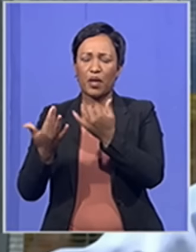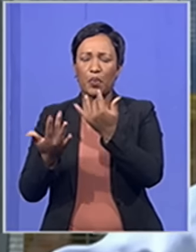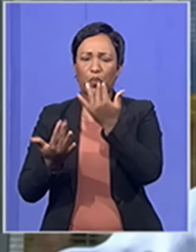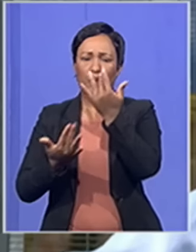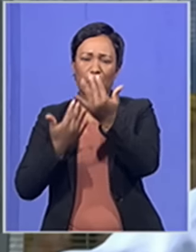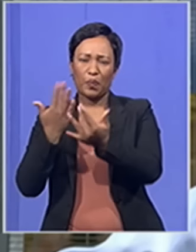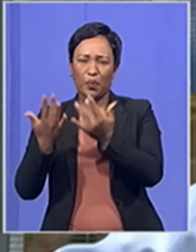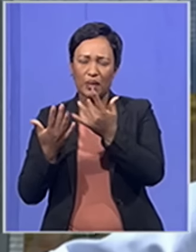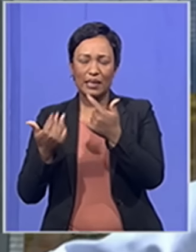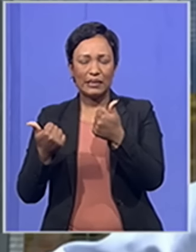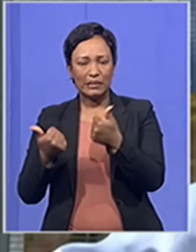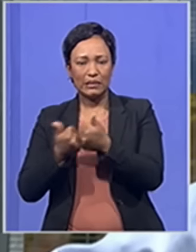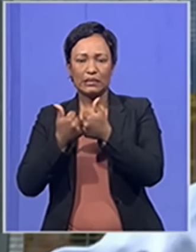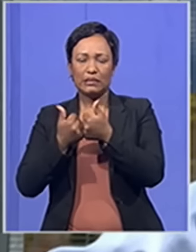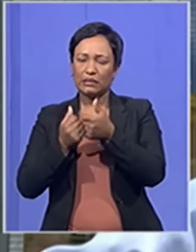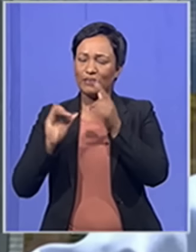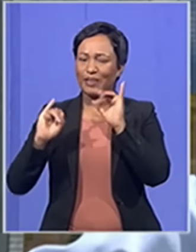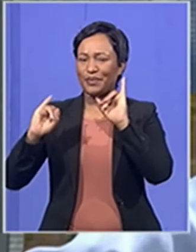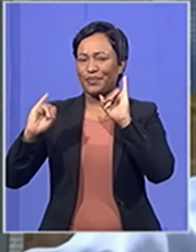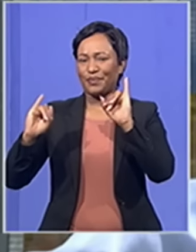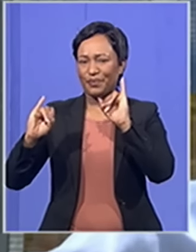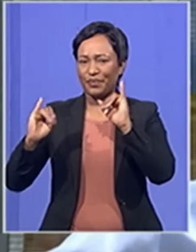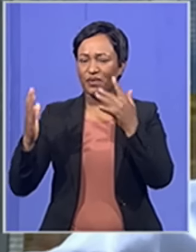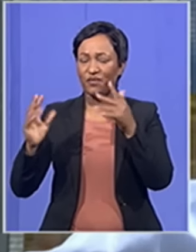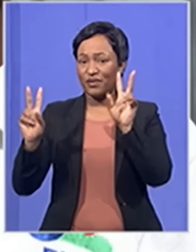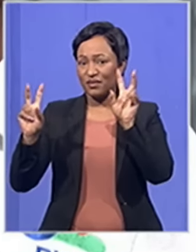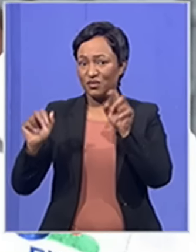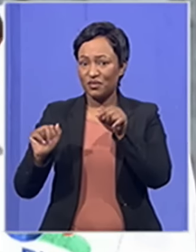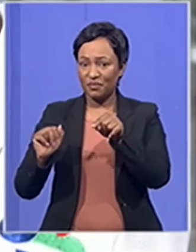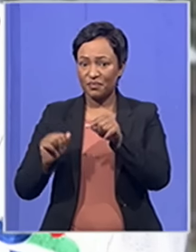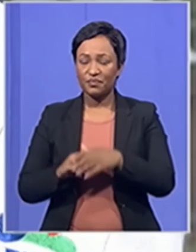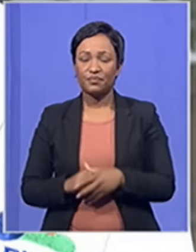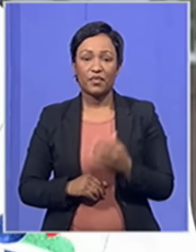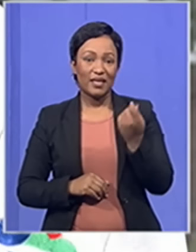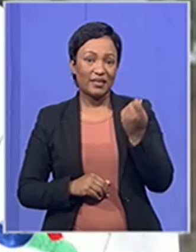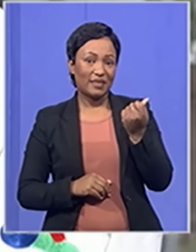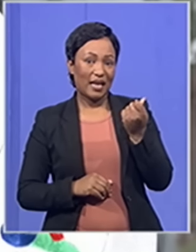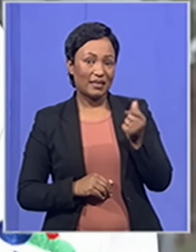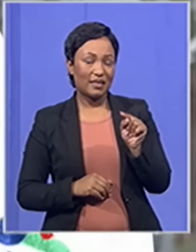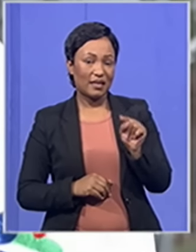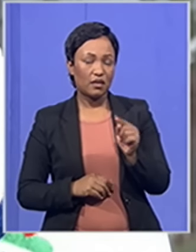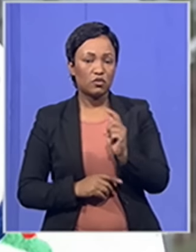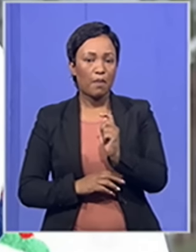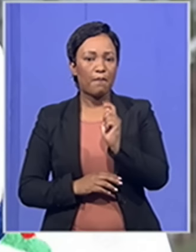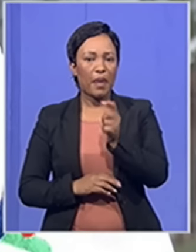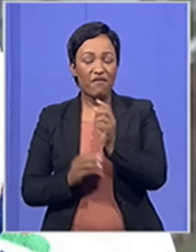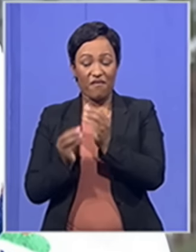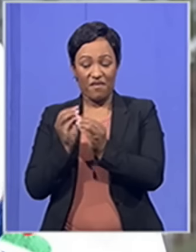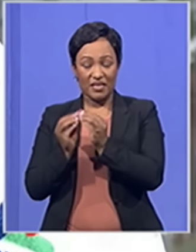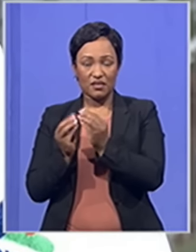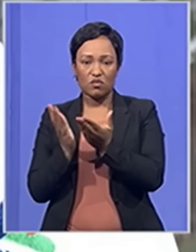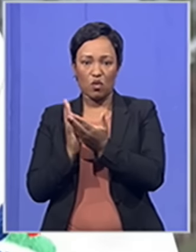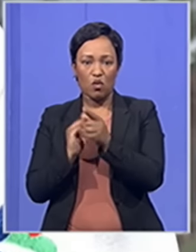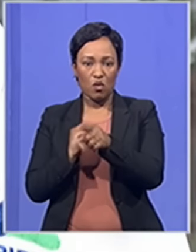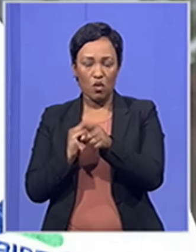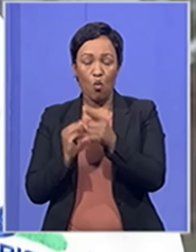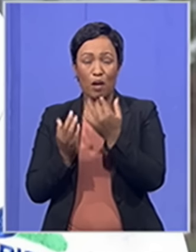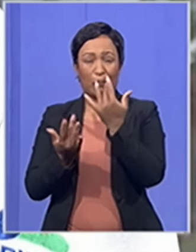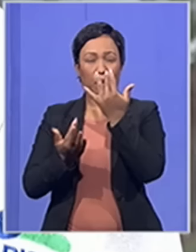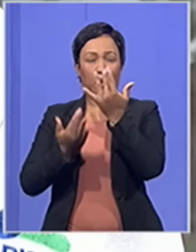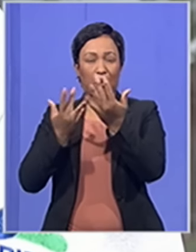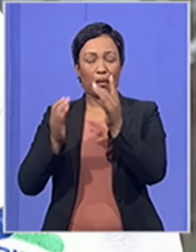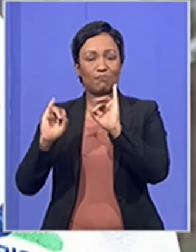very deep because of that issue. Tšhelete e le gore e tlo ntshiwe gore e tlo banganya sekolo the way se sheleng ka teng